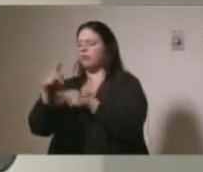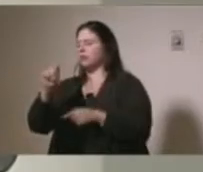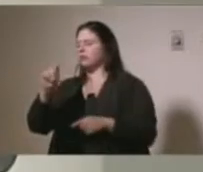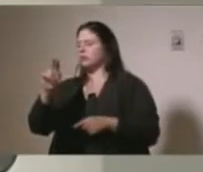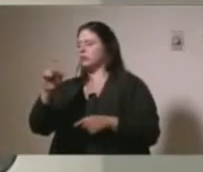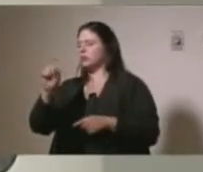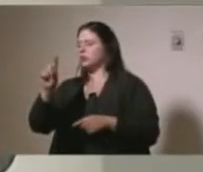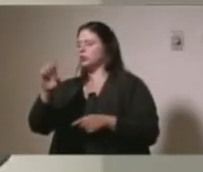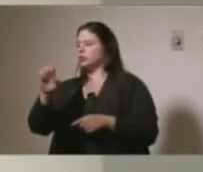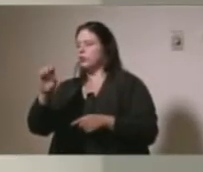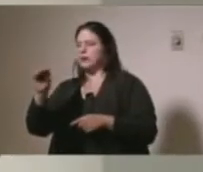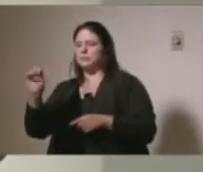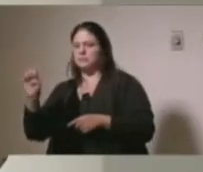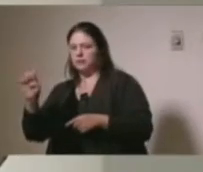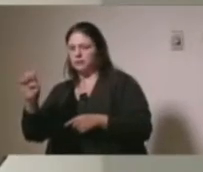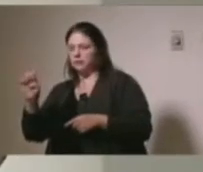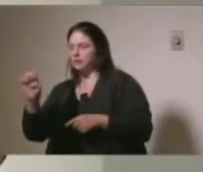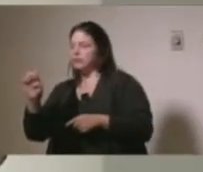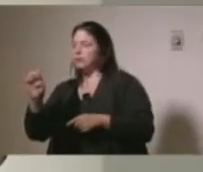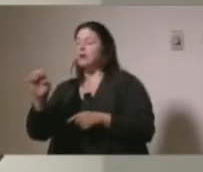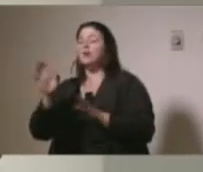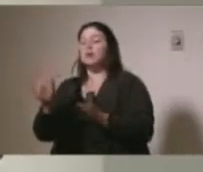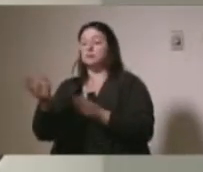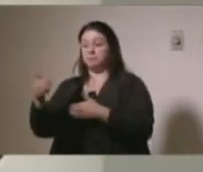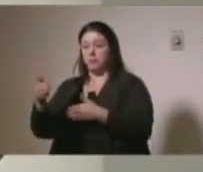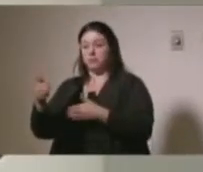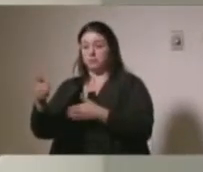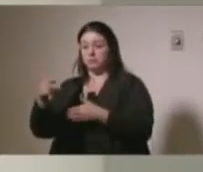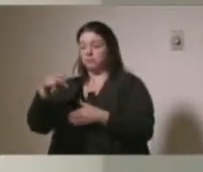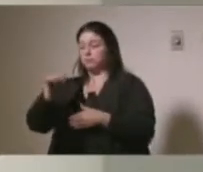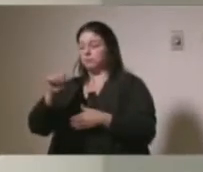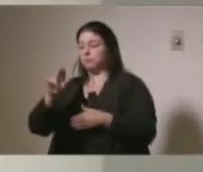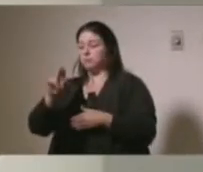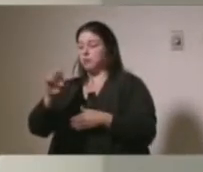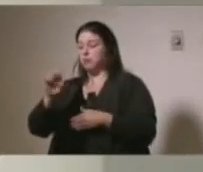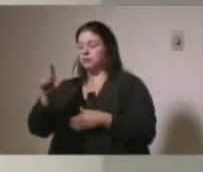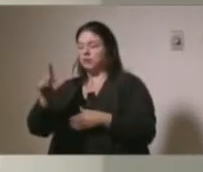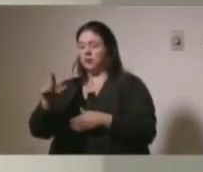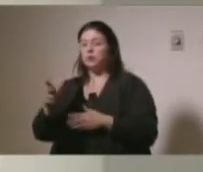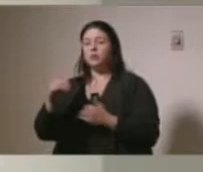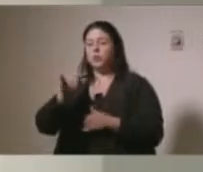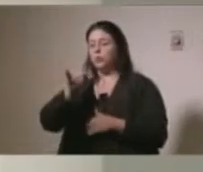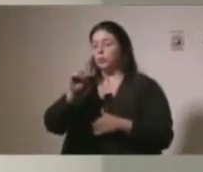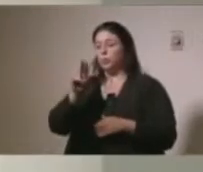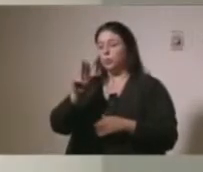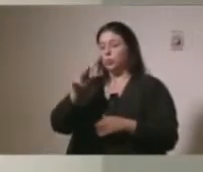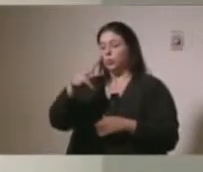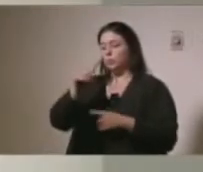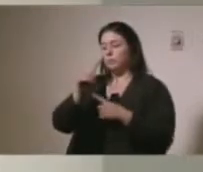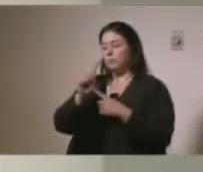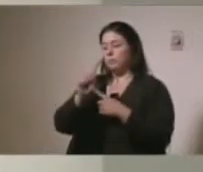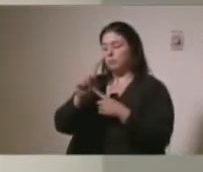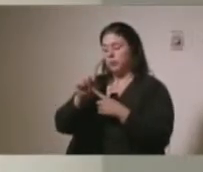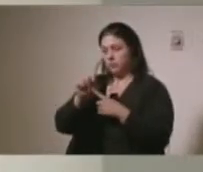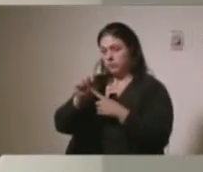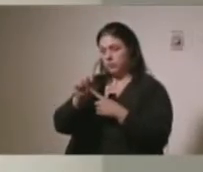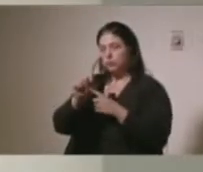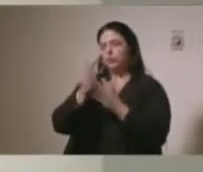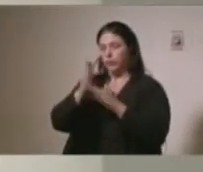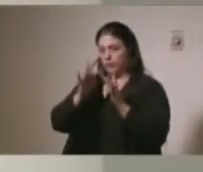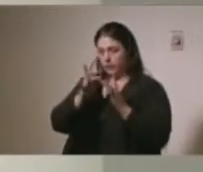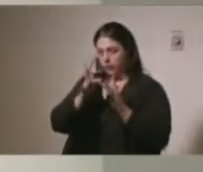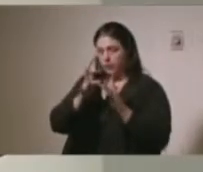growing the parcels. The parcels come in, so UPost, it's all sorted out by New Zealand